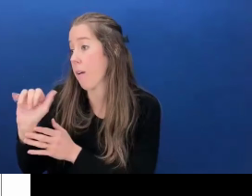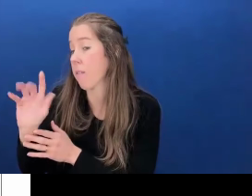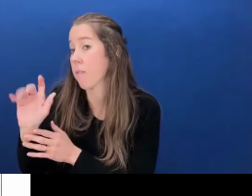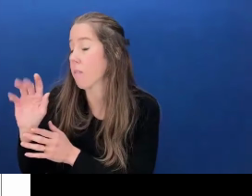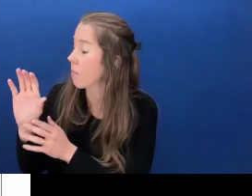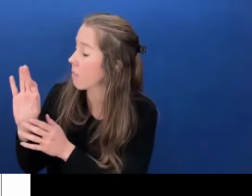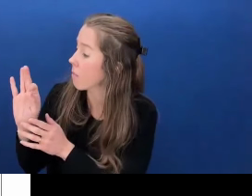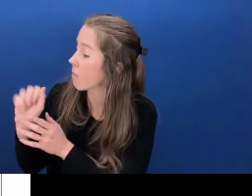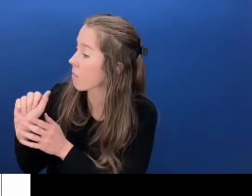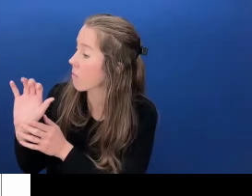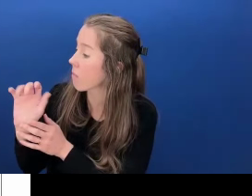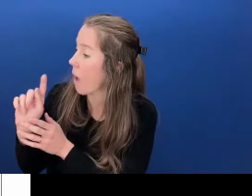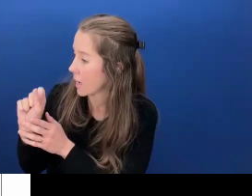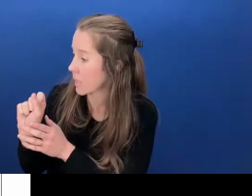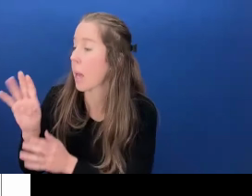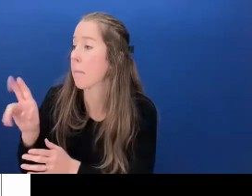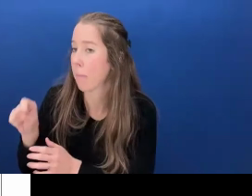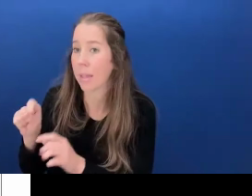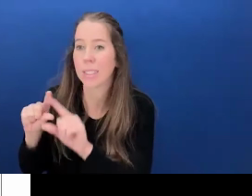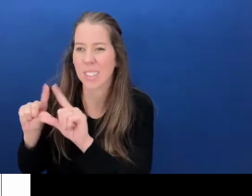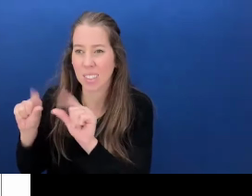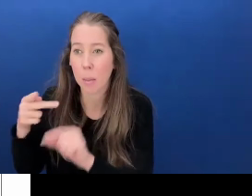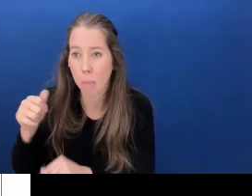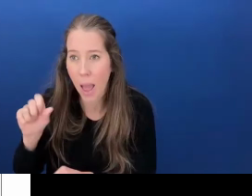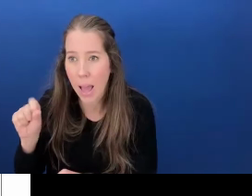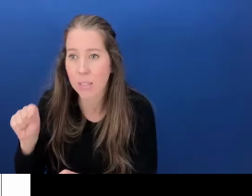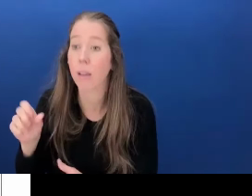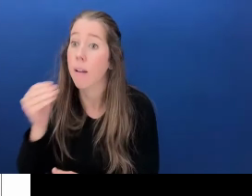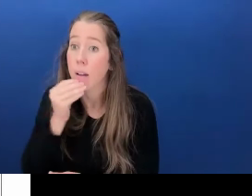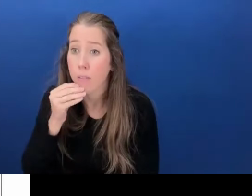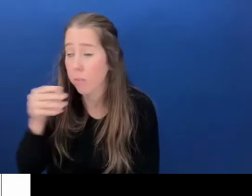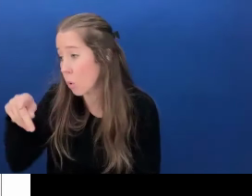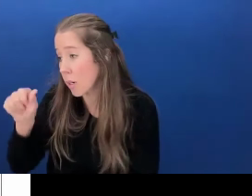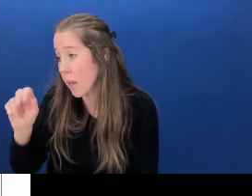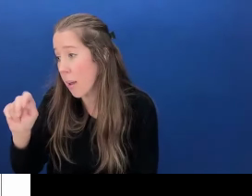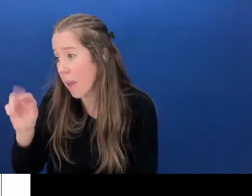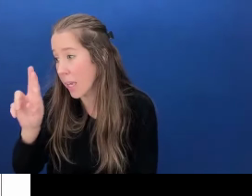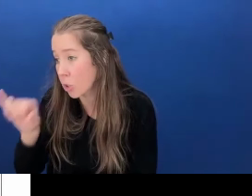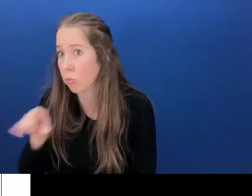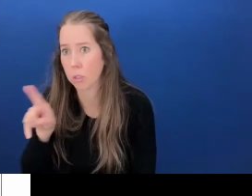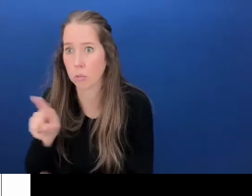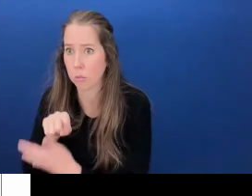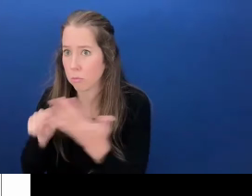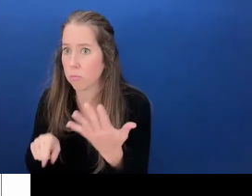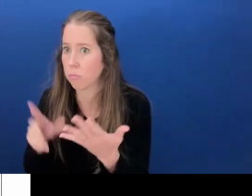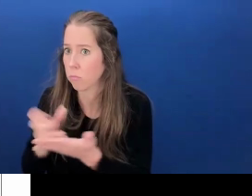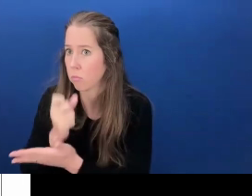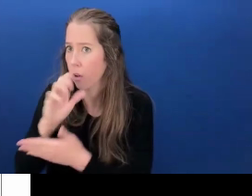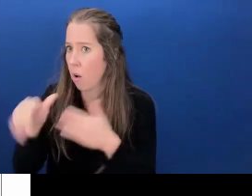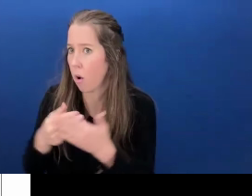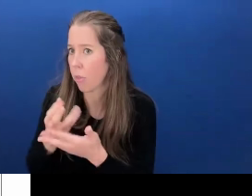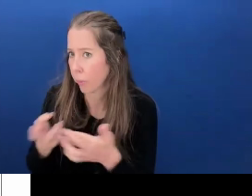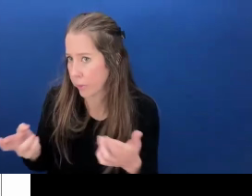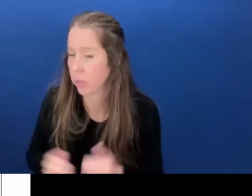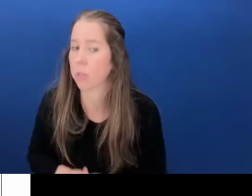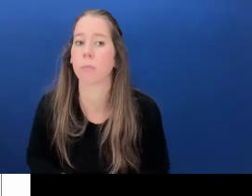pantry, among all the other supports that are available on campus. So this is just the tip of it for them.